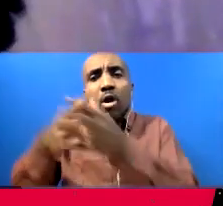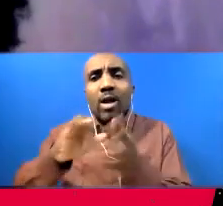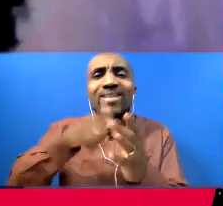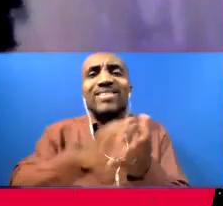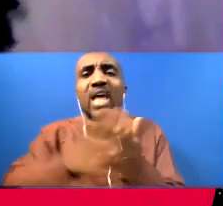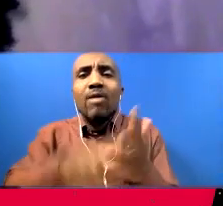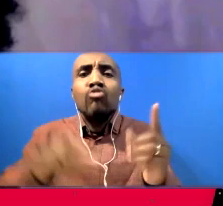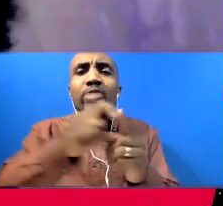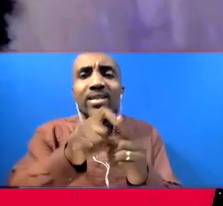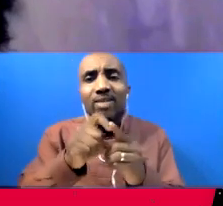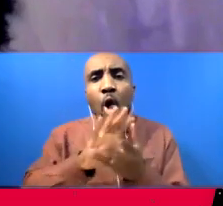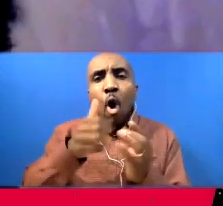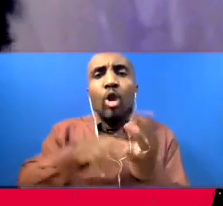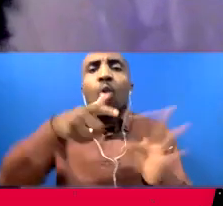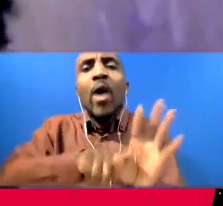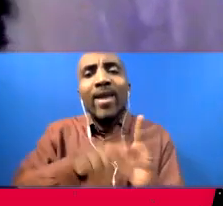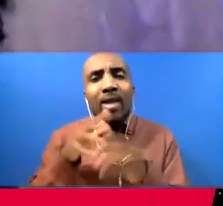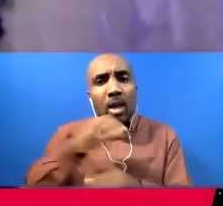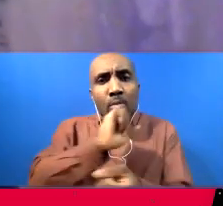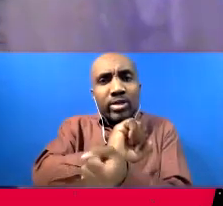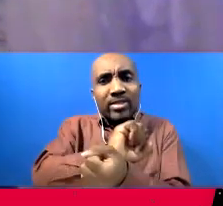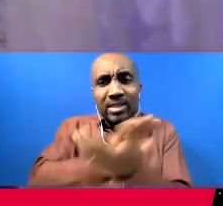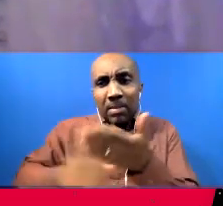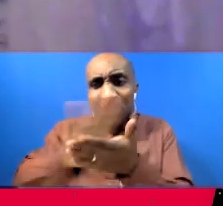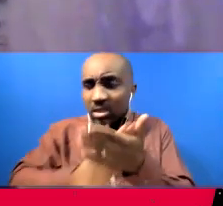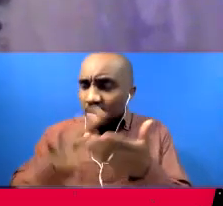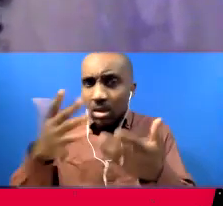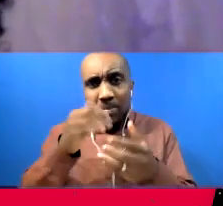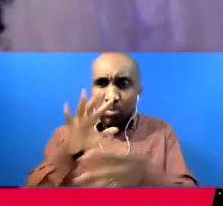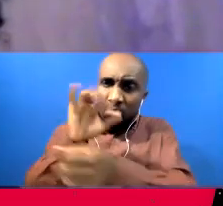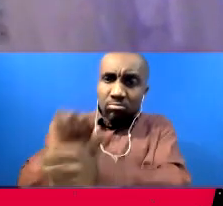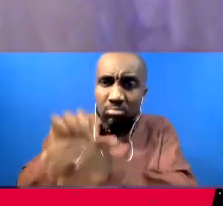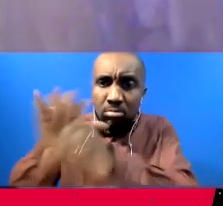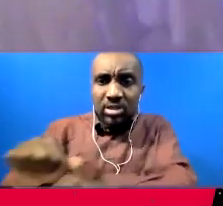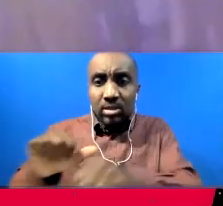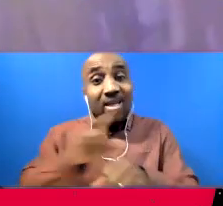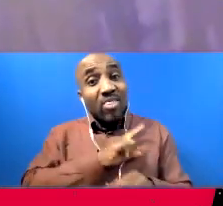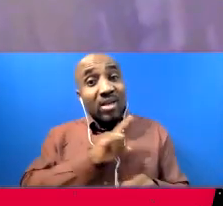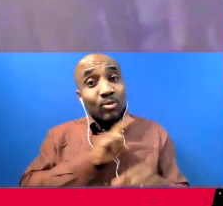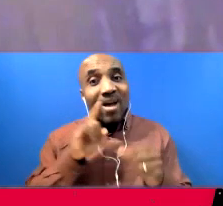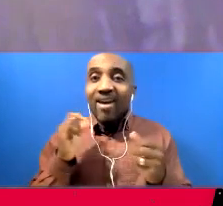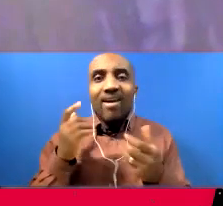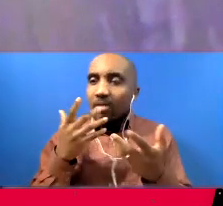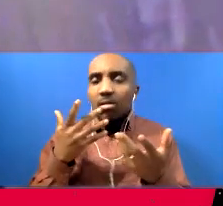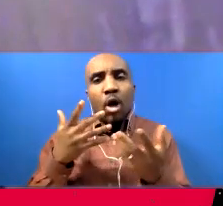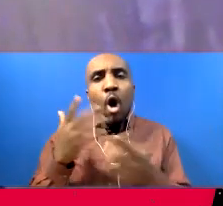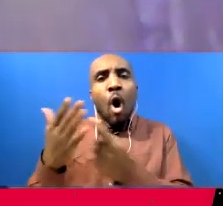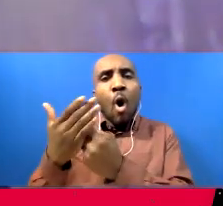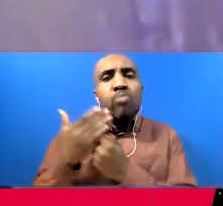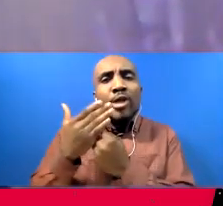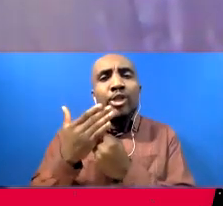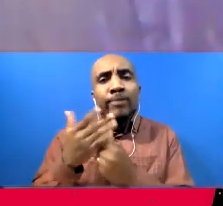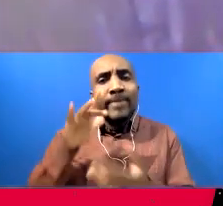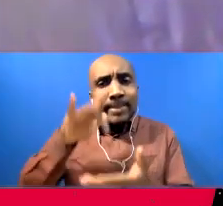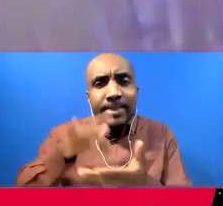Prison and incarcerates Palestinian children en masse in prisons over there. And that's why we need to say no to all forms of oppression in